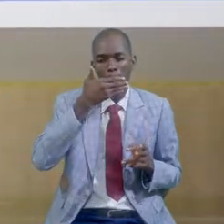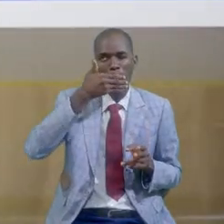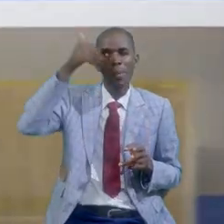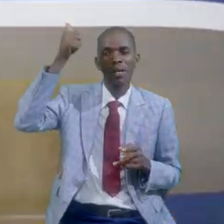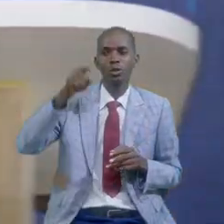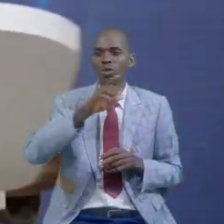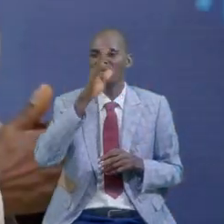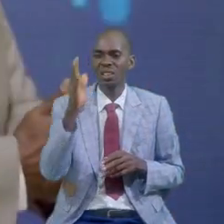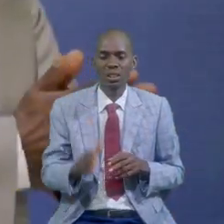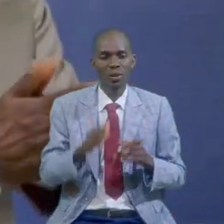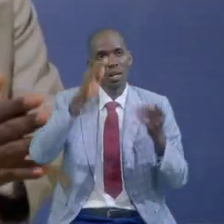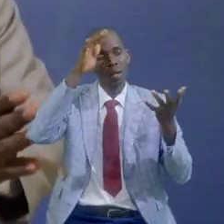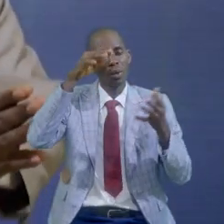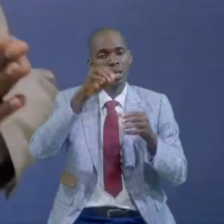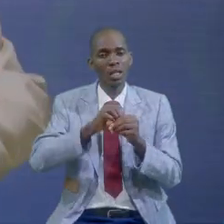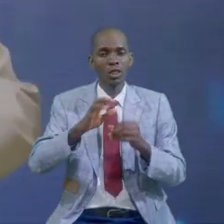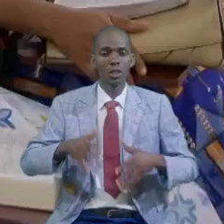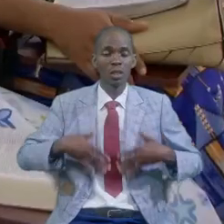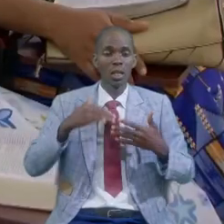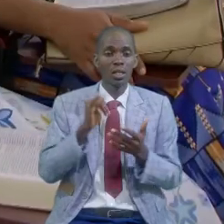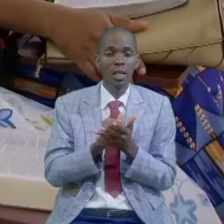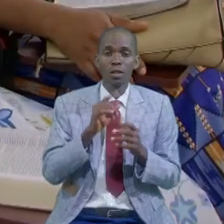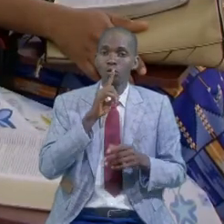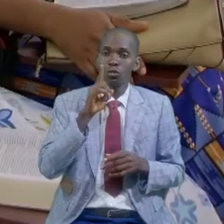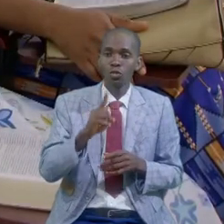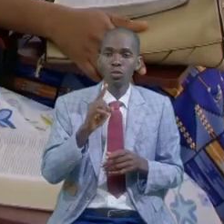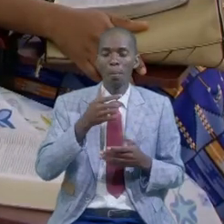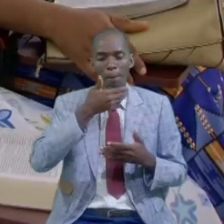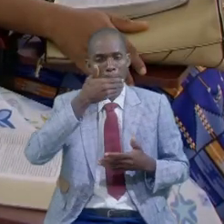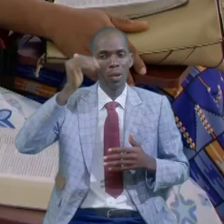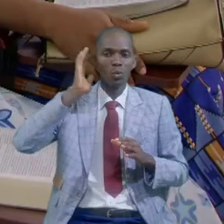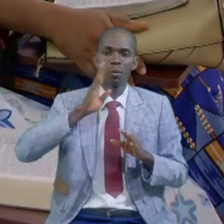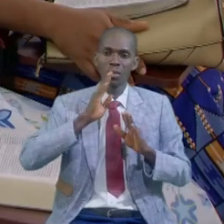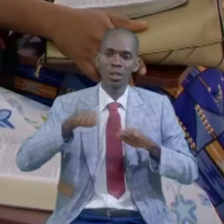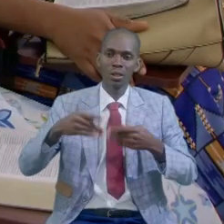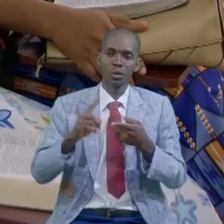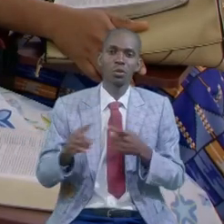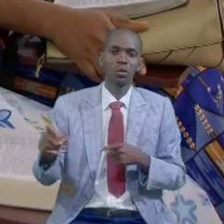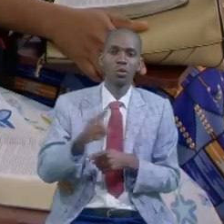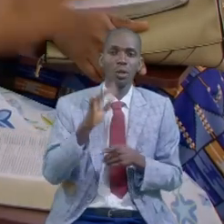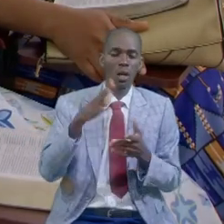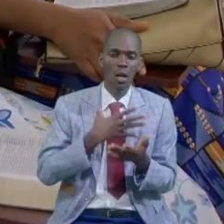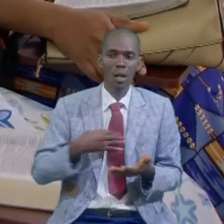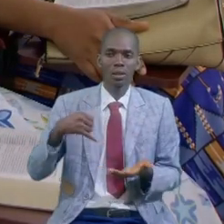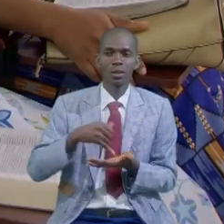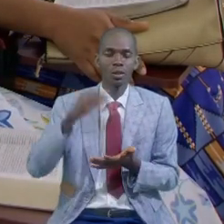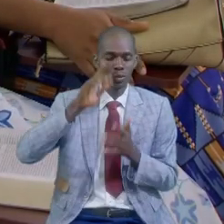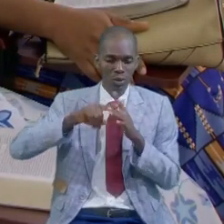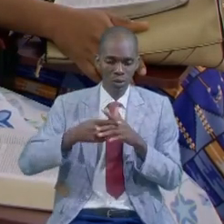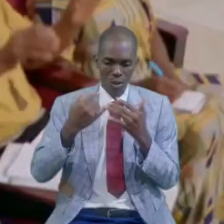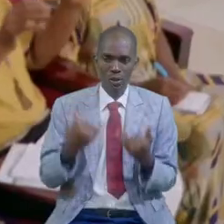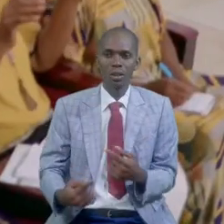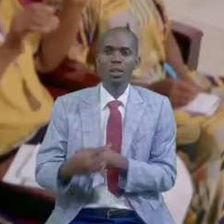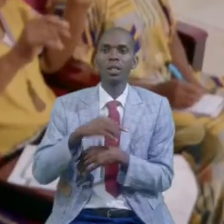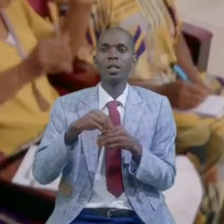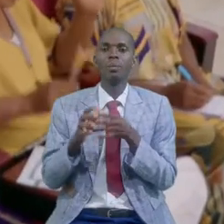your life, that very best will be given to you. And it will start today in Jesus'